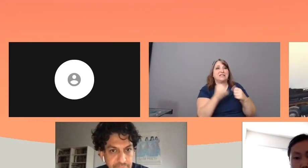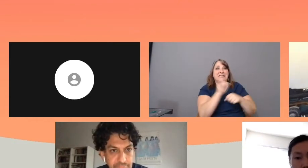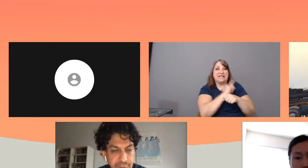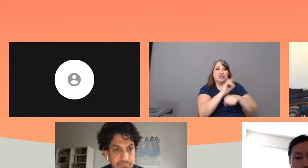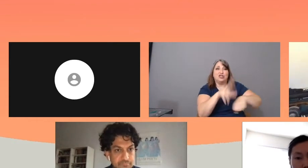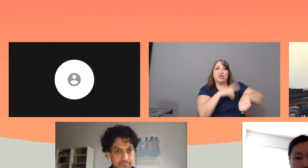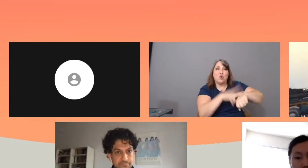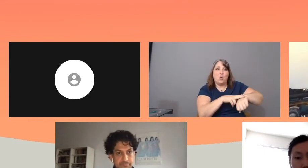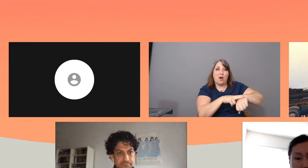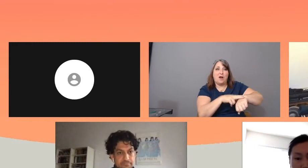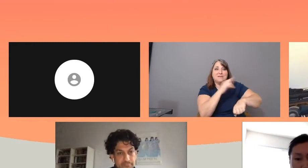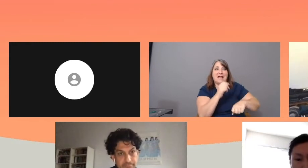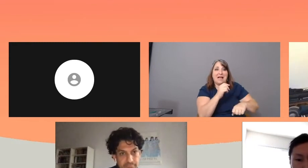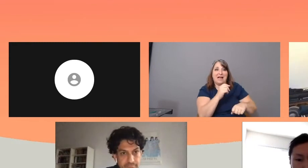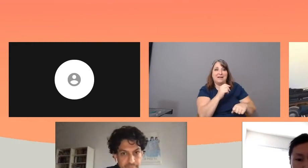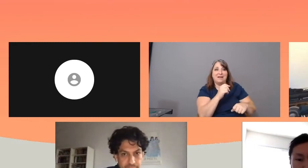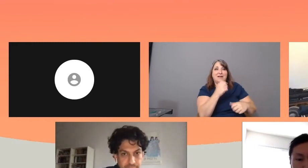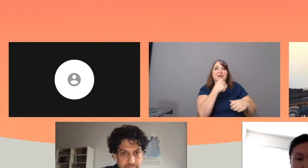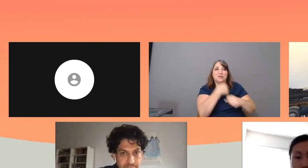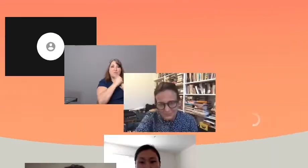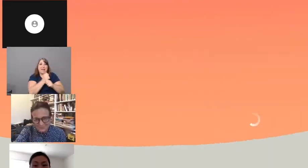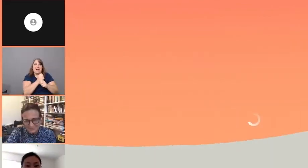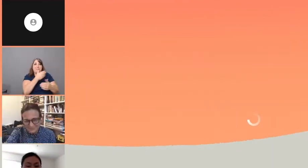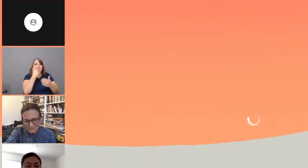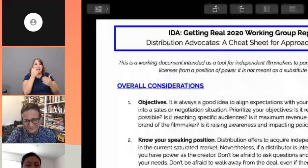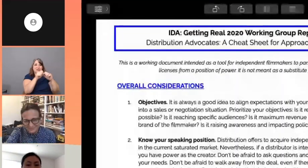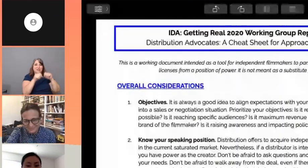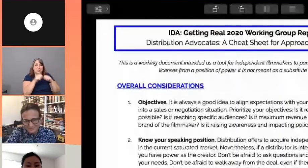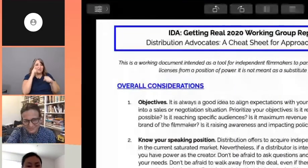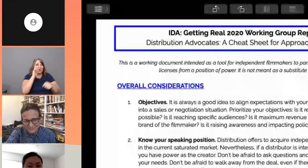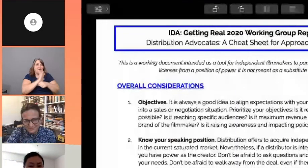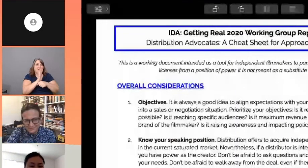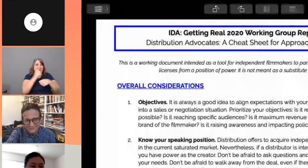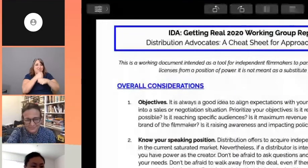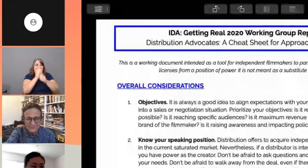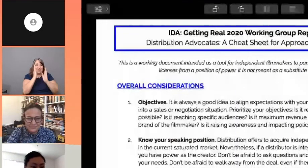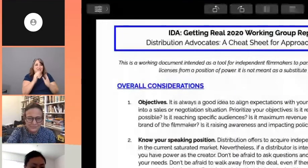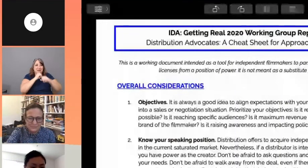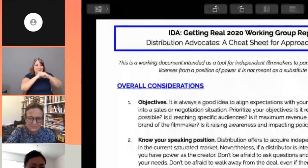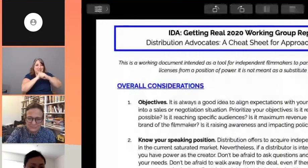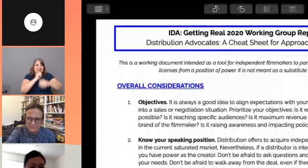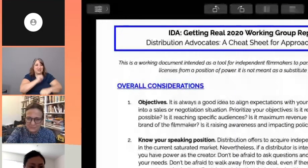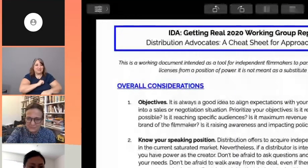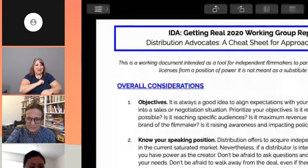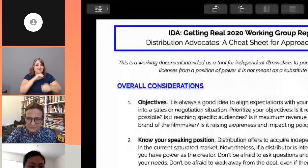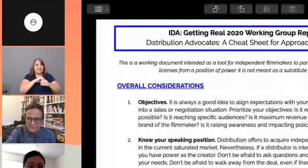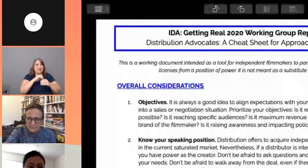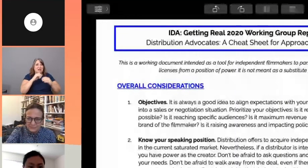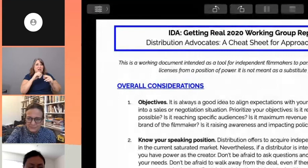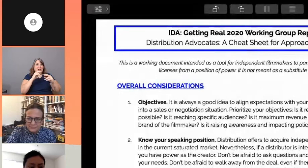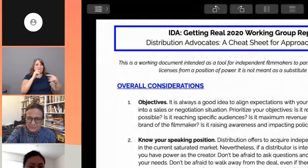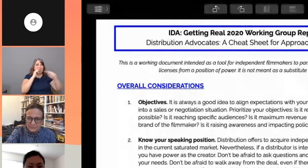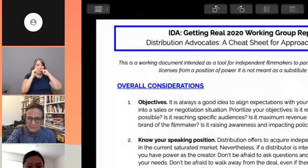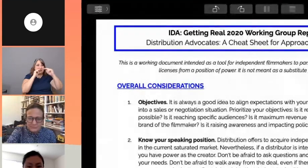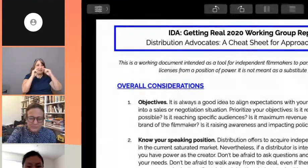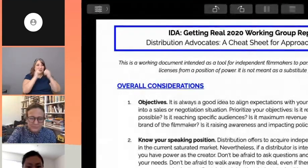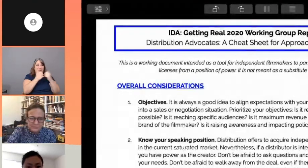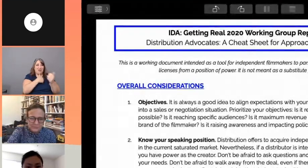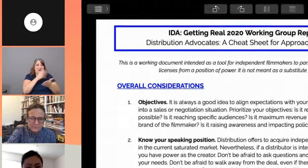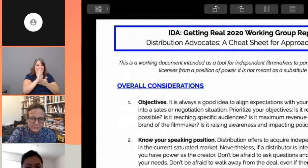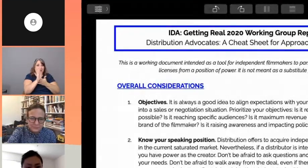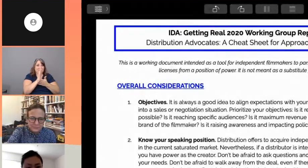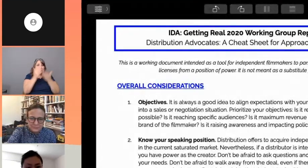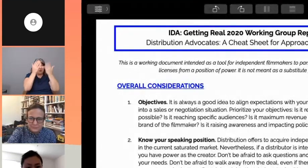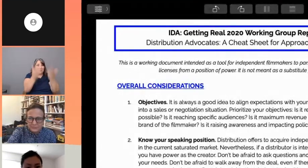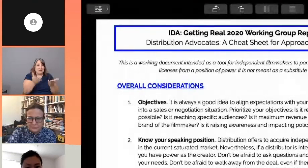asking for terms that make better conditions for the filmmakers, and protecting ourselves in negotiations with our films. So this